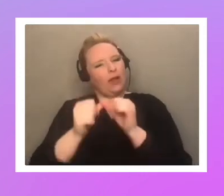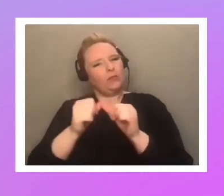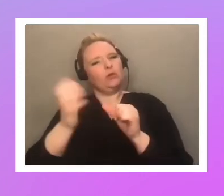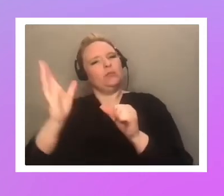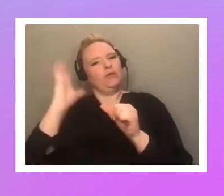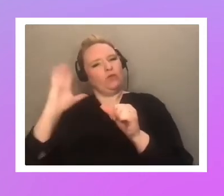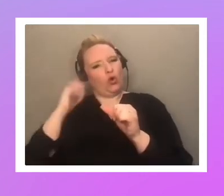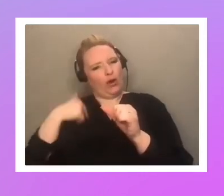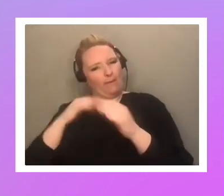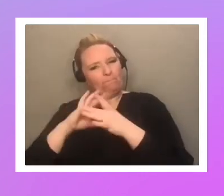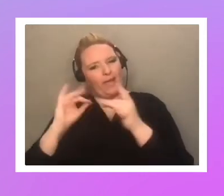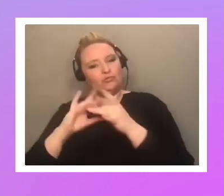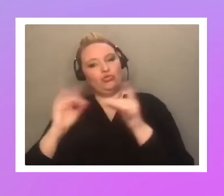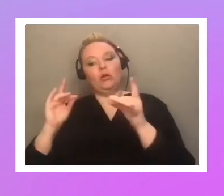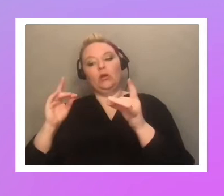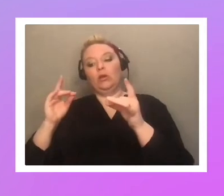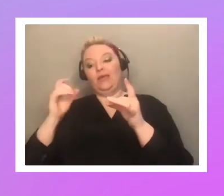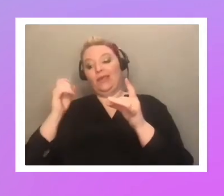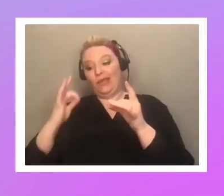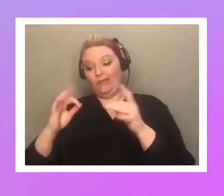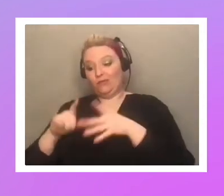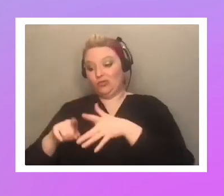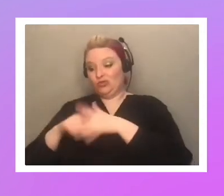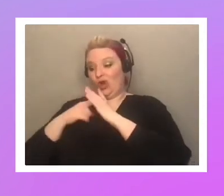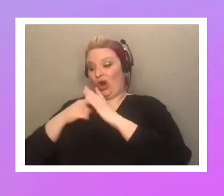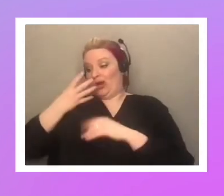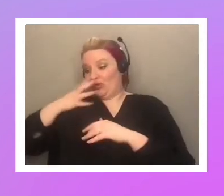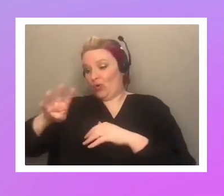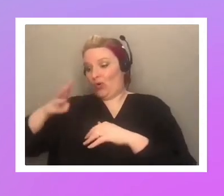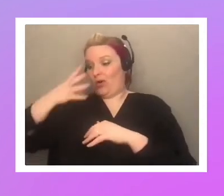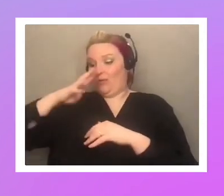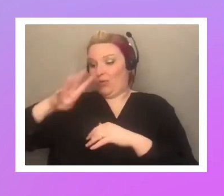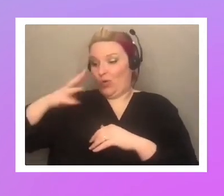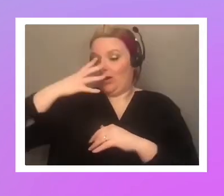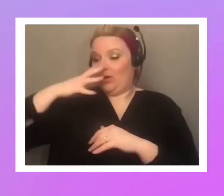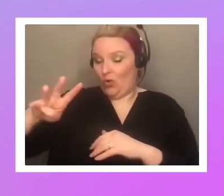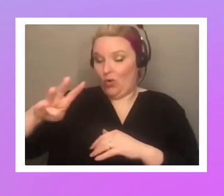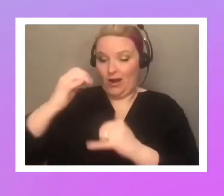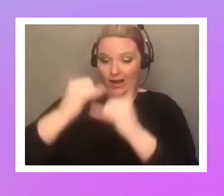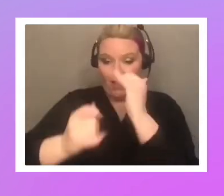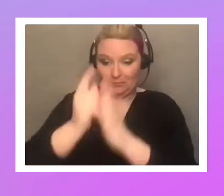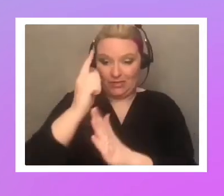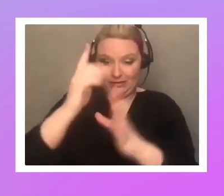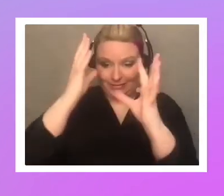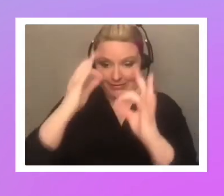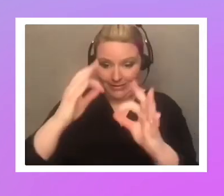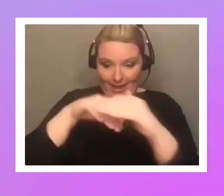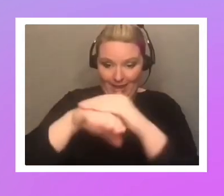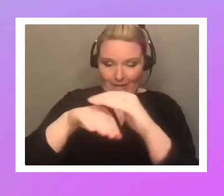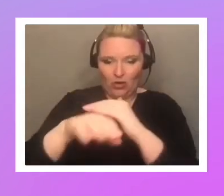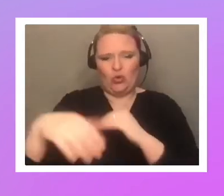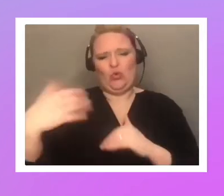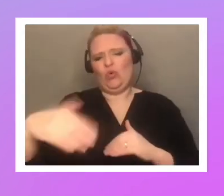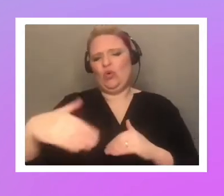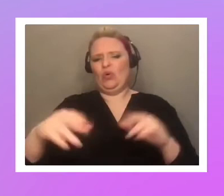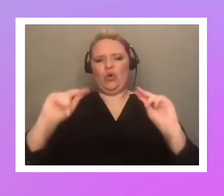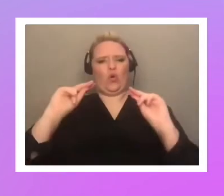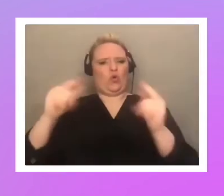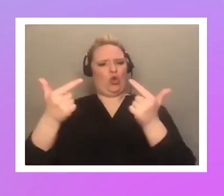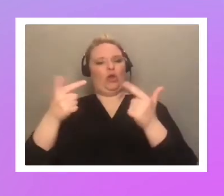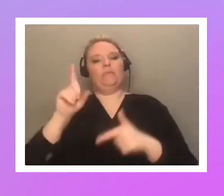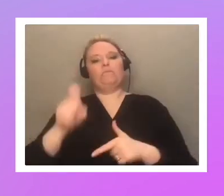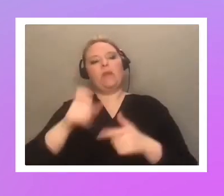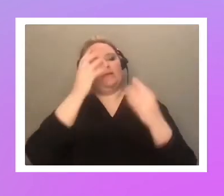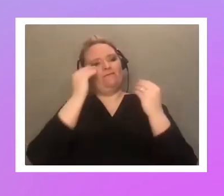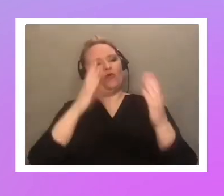waiting until this part of the project, then you're already behind. Make sure your developers know how